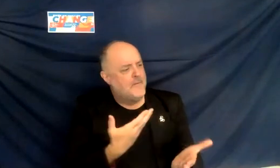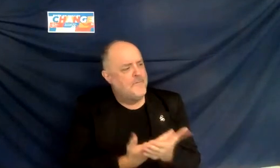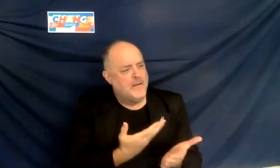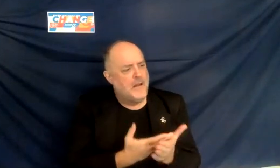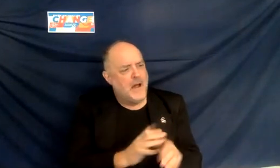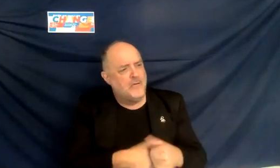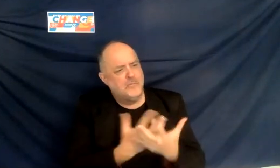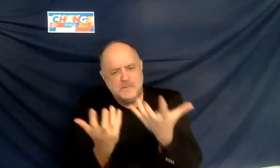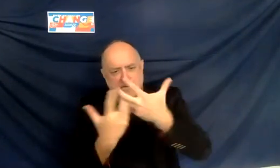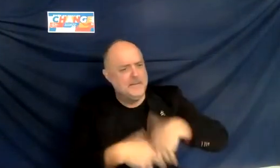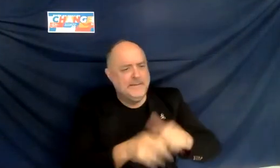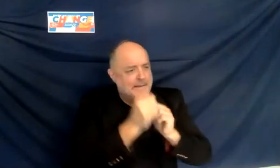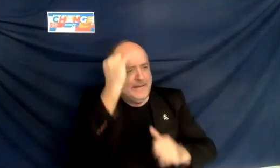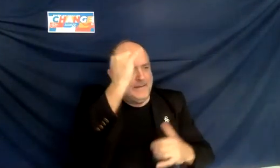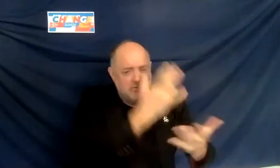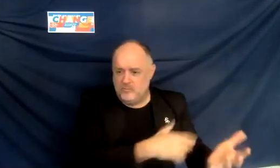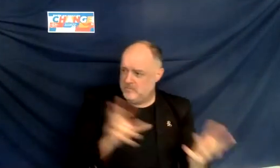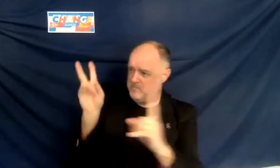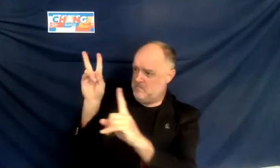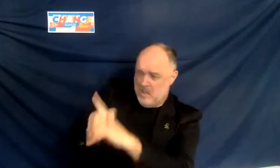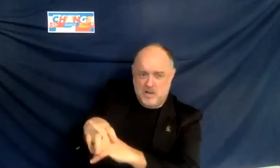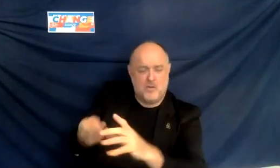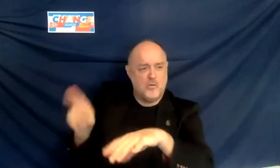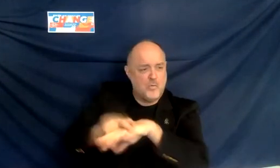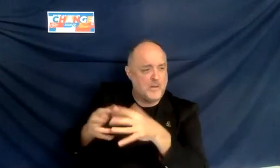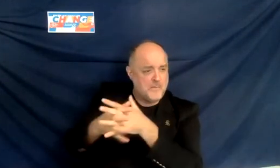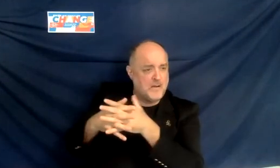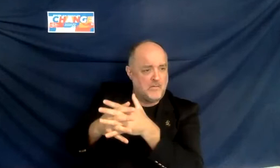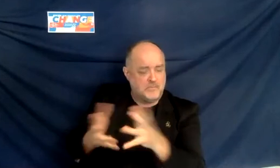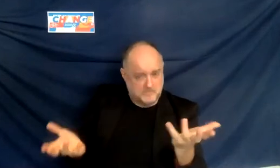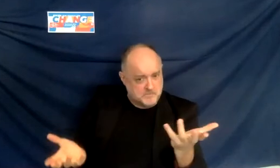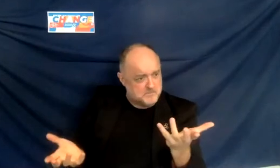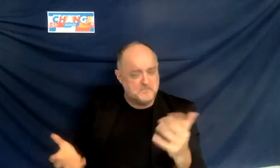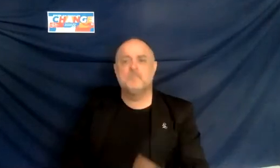ideas to North America, or how the process works here.